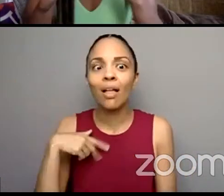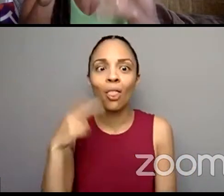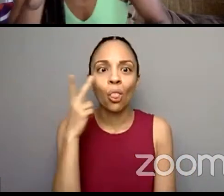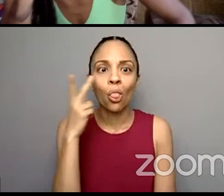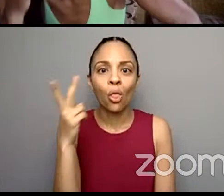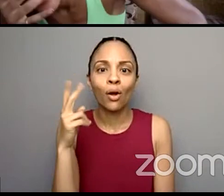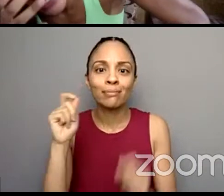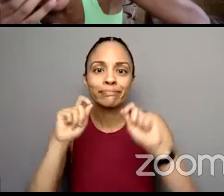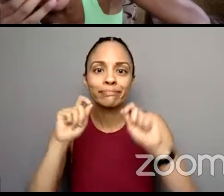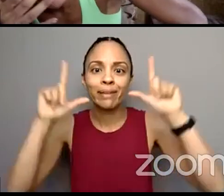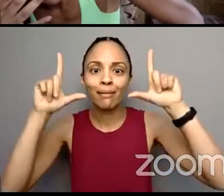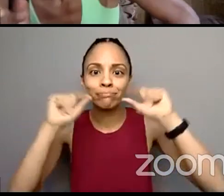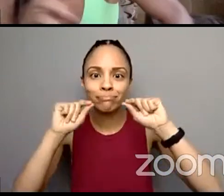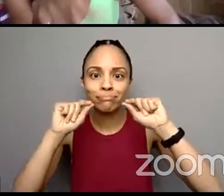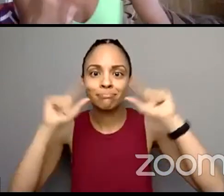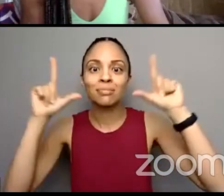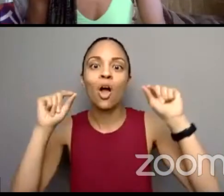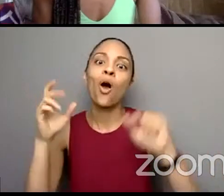look.